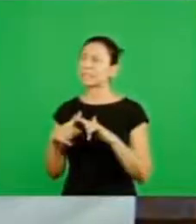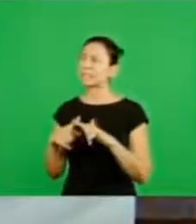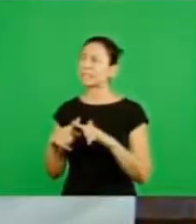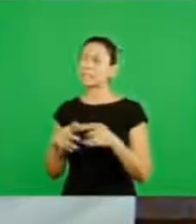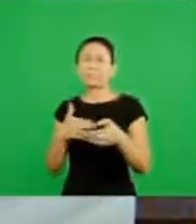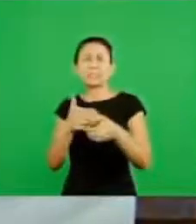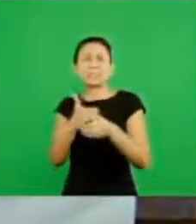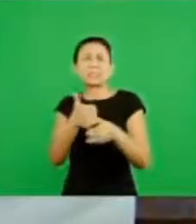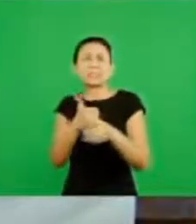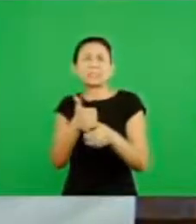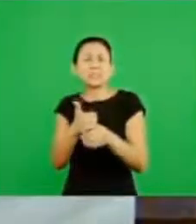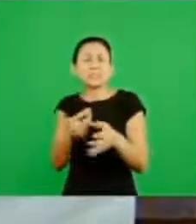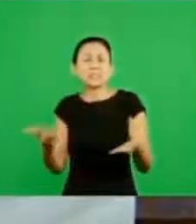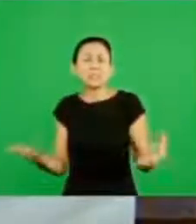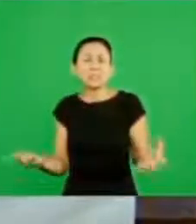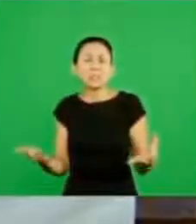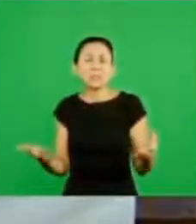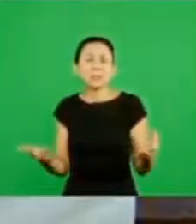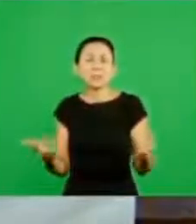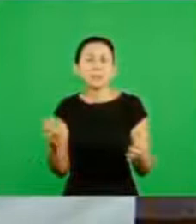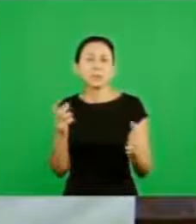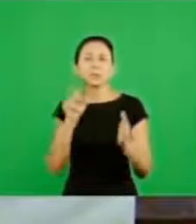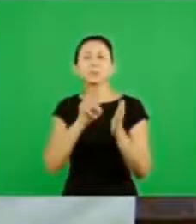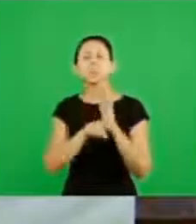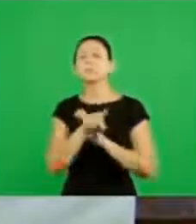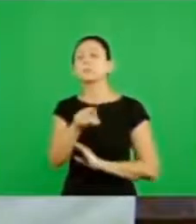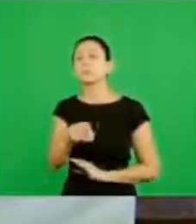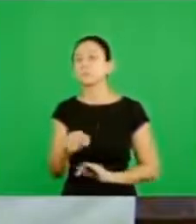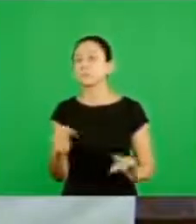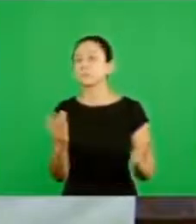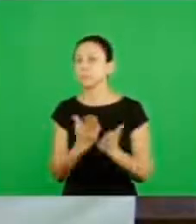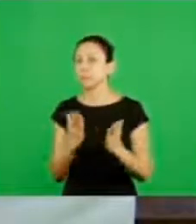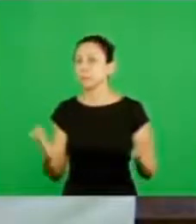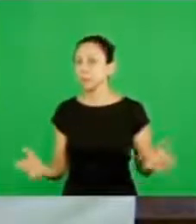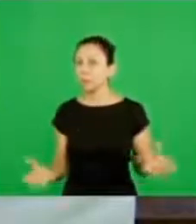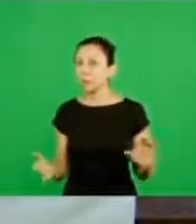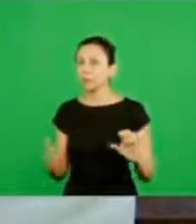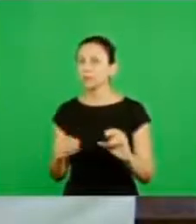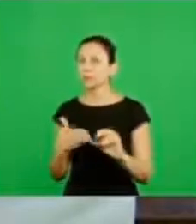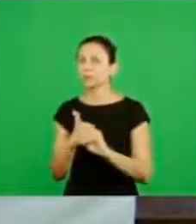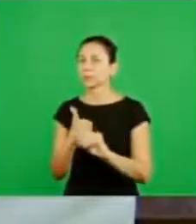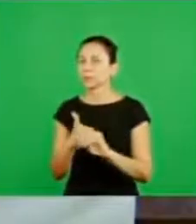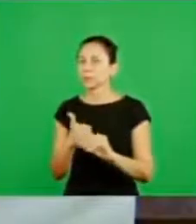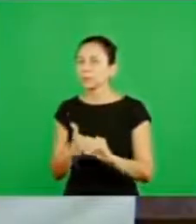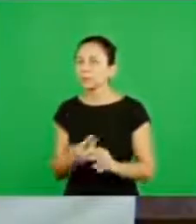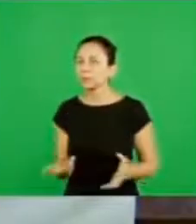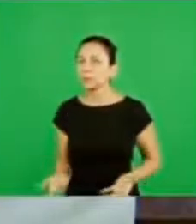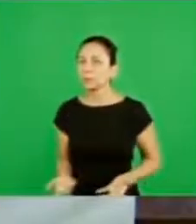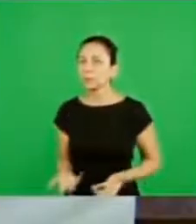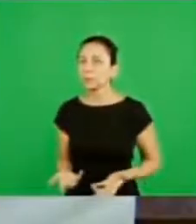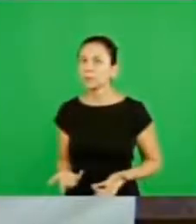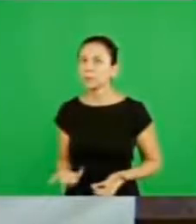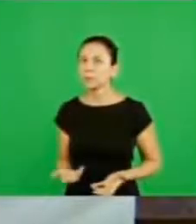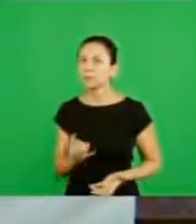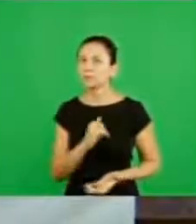No one is seeing this. What church is this? What Christianity is this? So you start to ask, did this Christianity